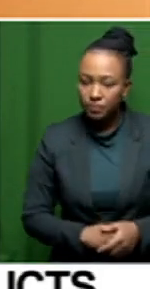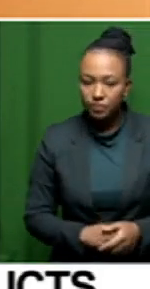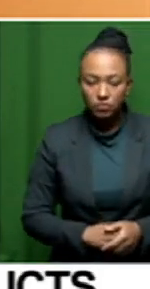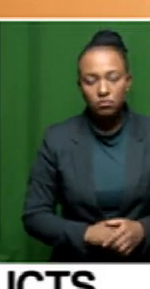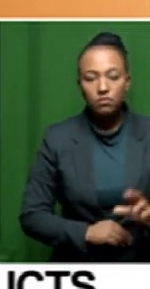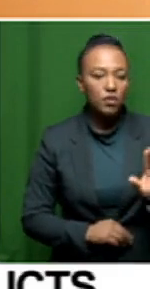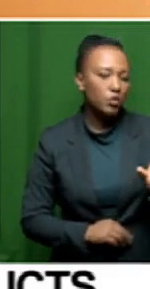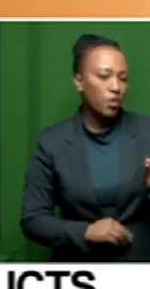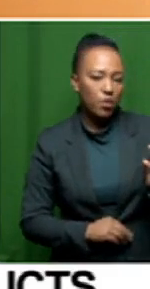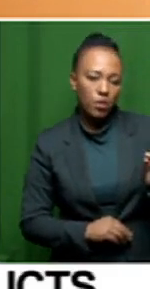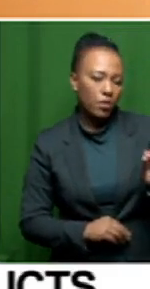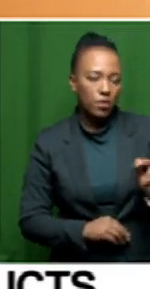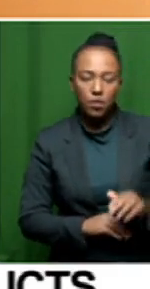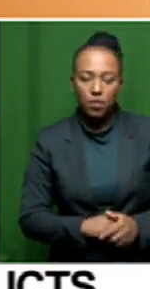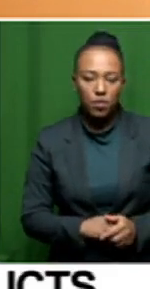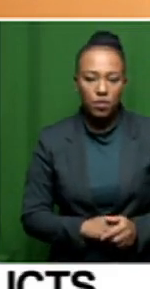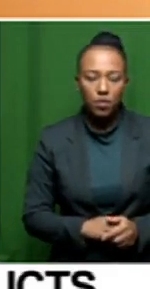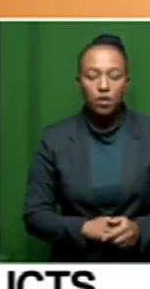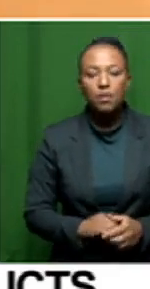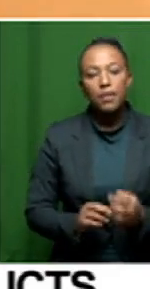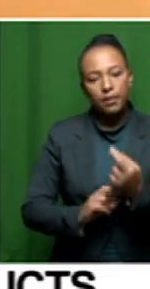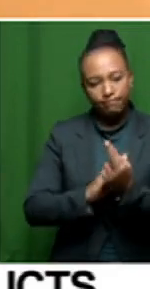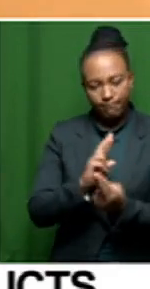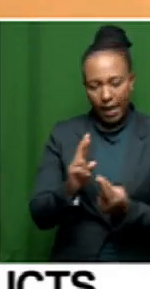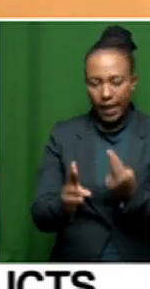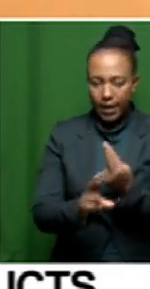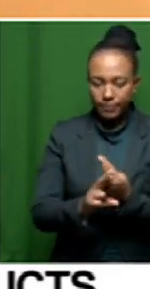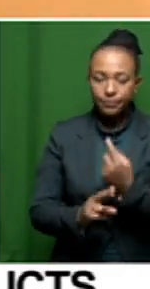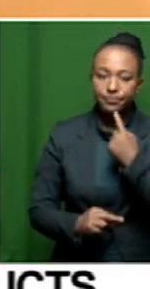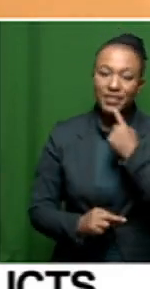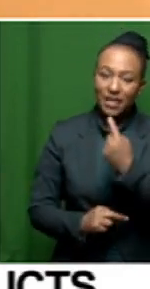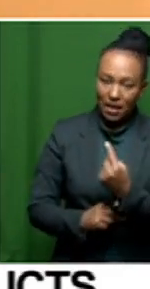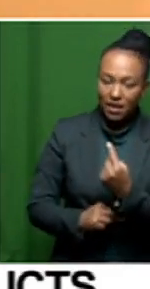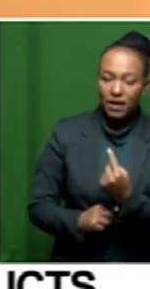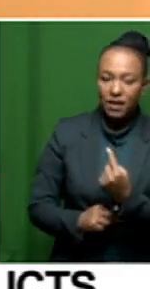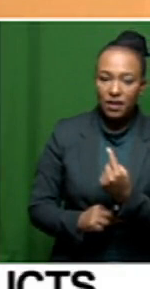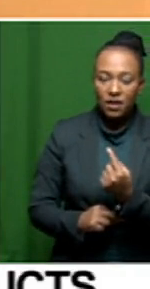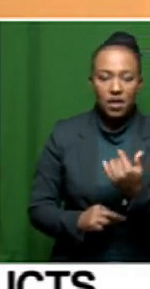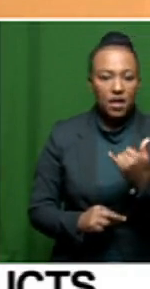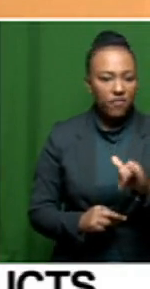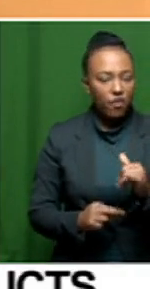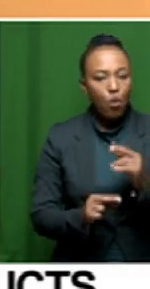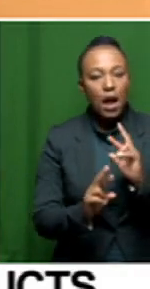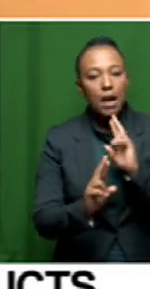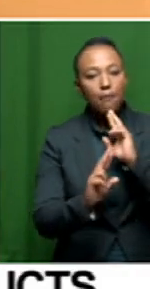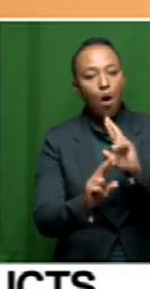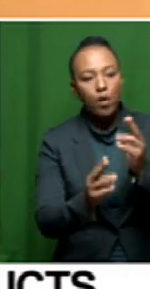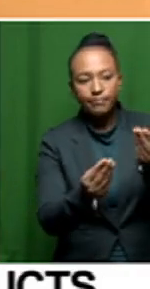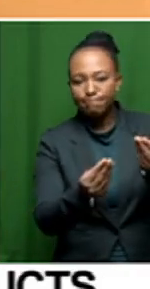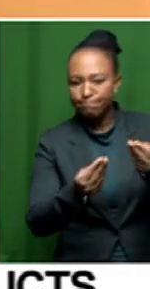No, Sakina. I'll repeat again. As long as you are not yet getting the